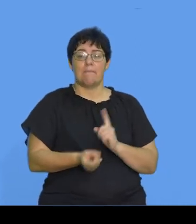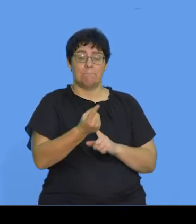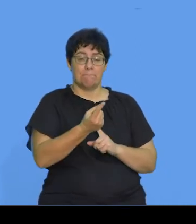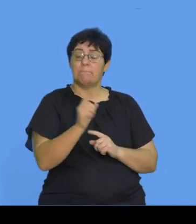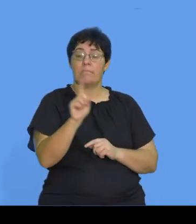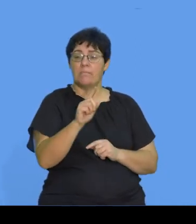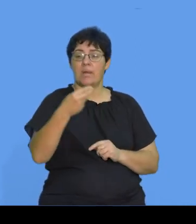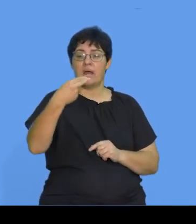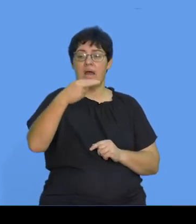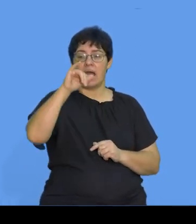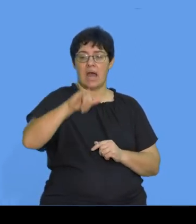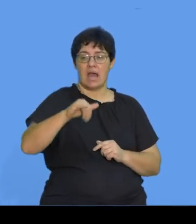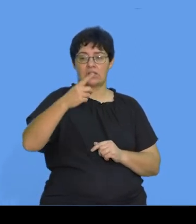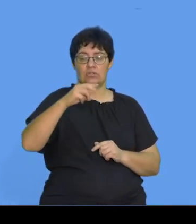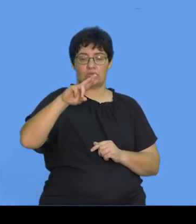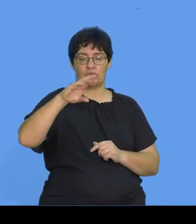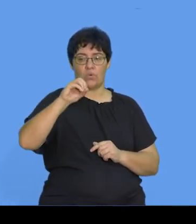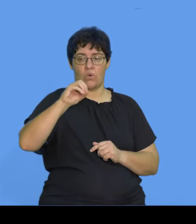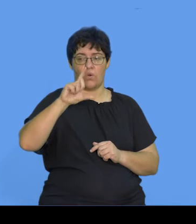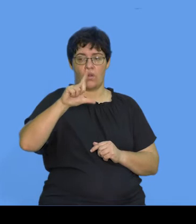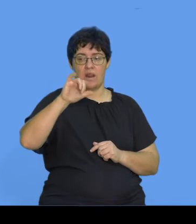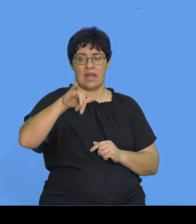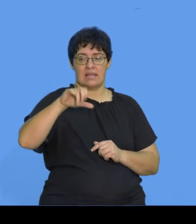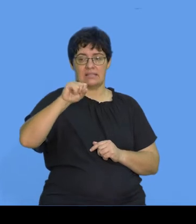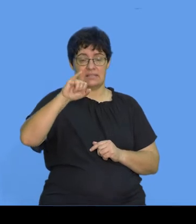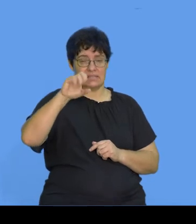what hydrolysis is breaking down.